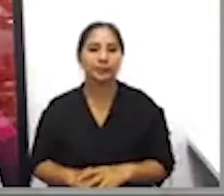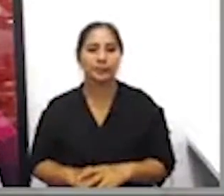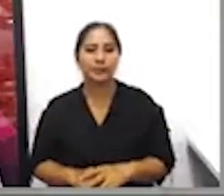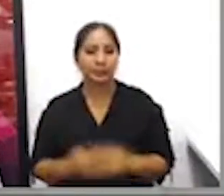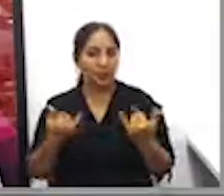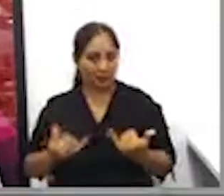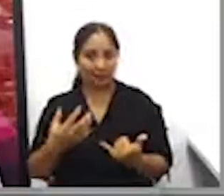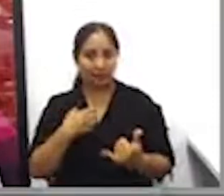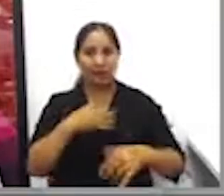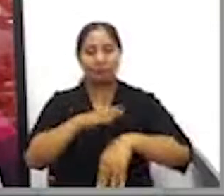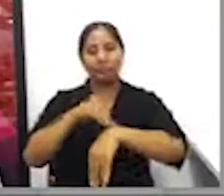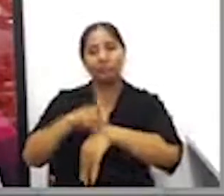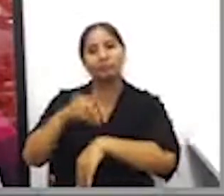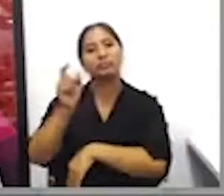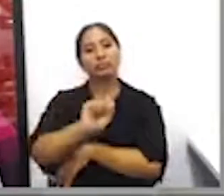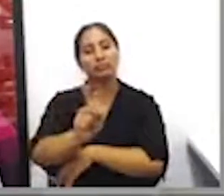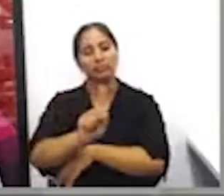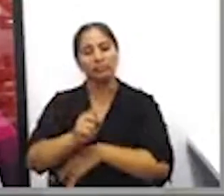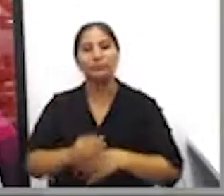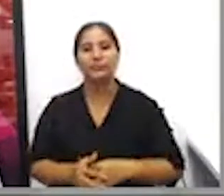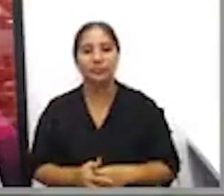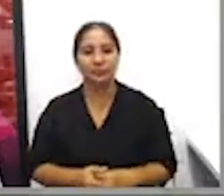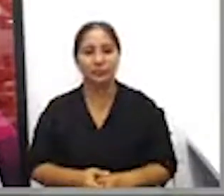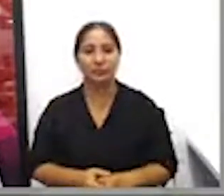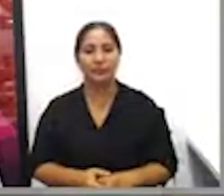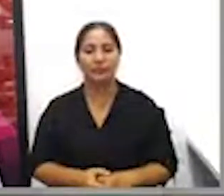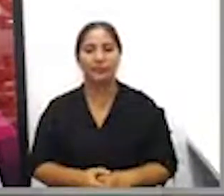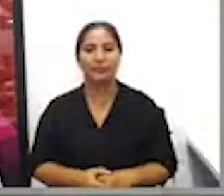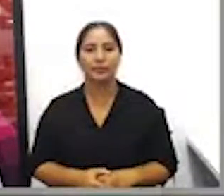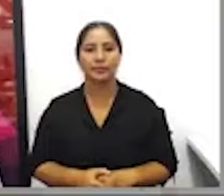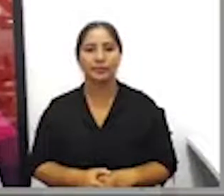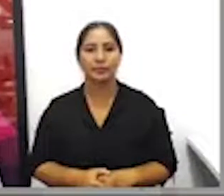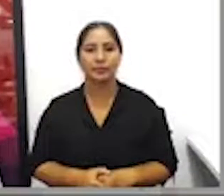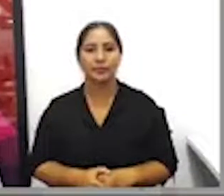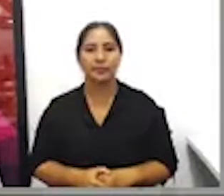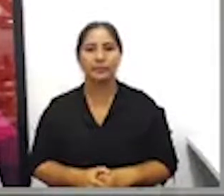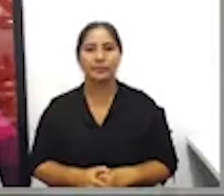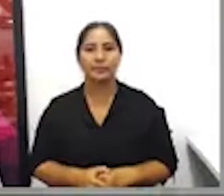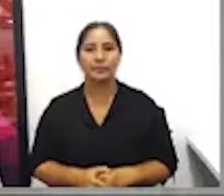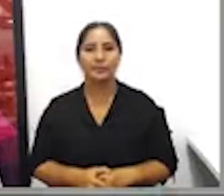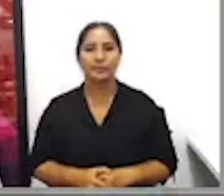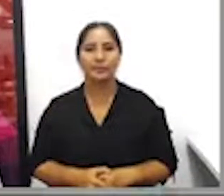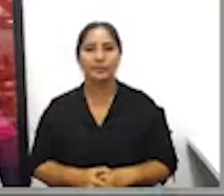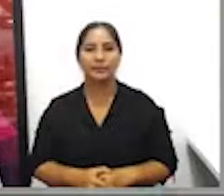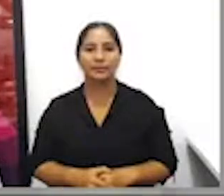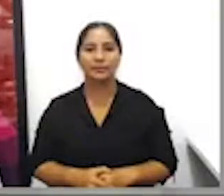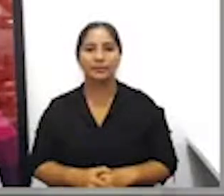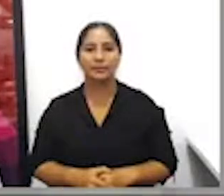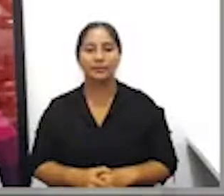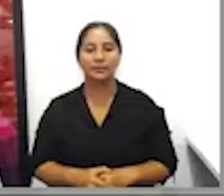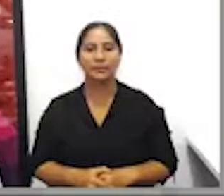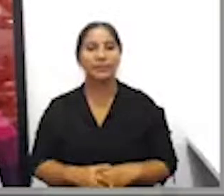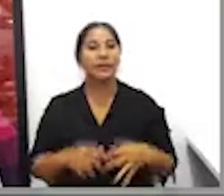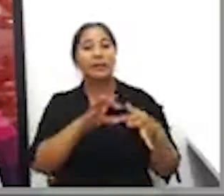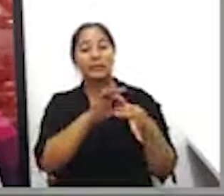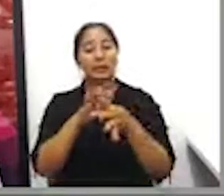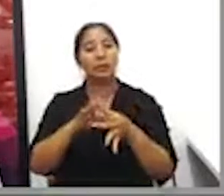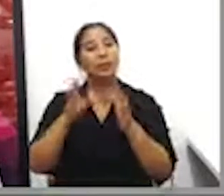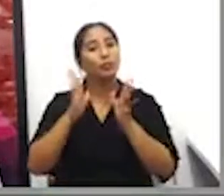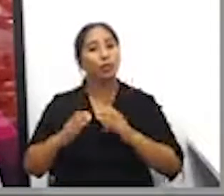be entrepreneurial and innovative. One of the things about young people that's so extraordinary